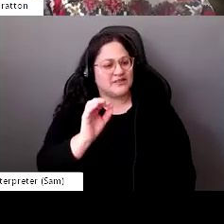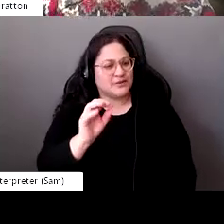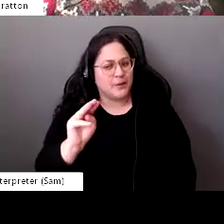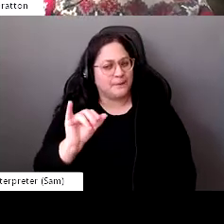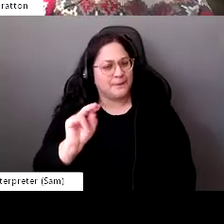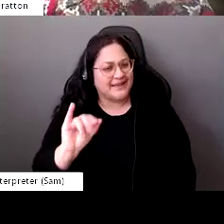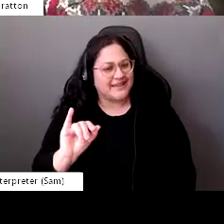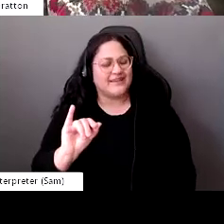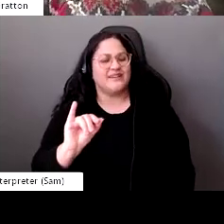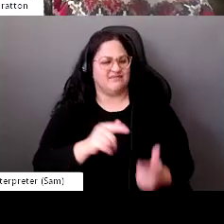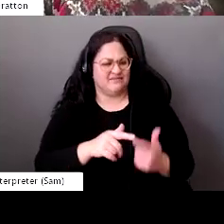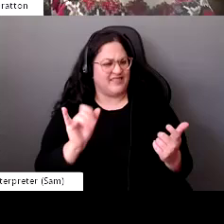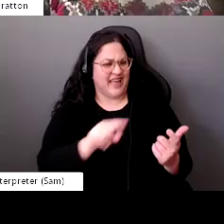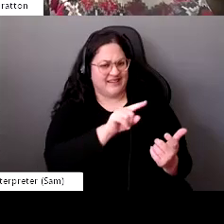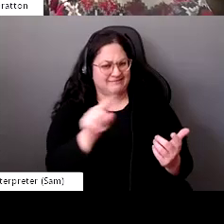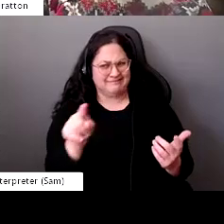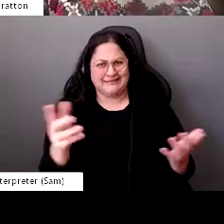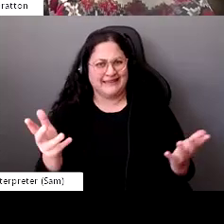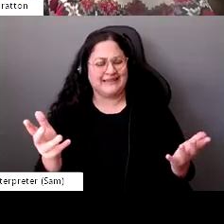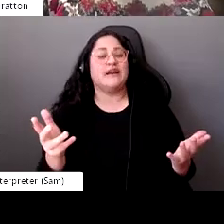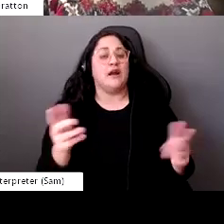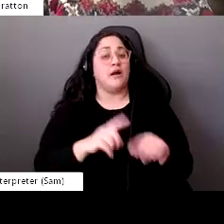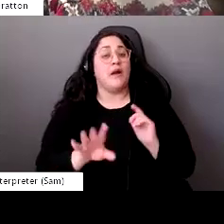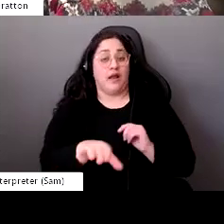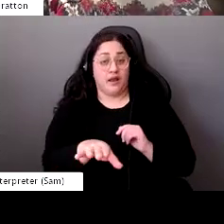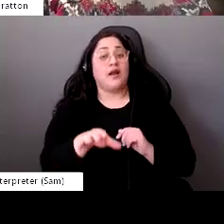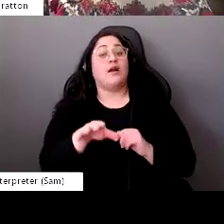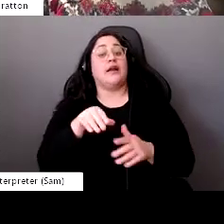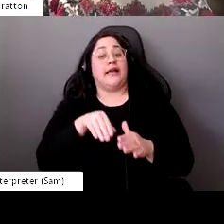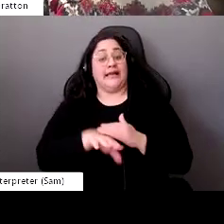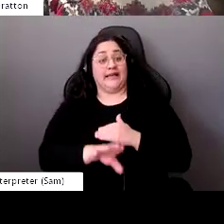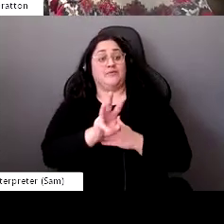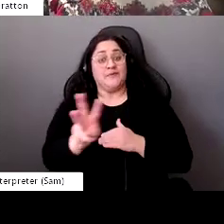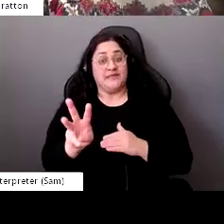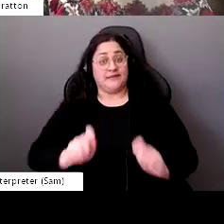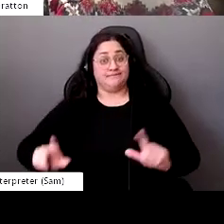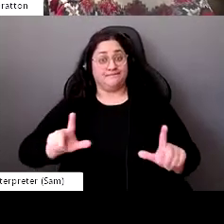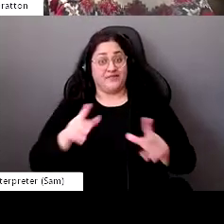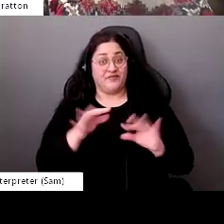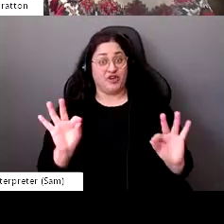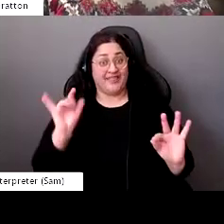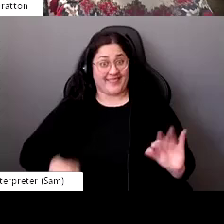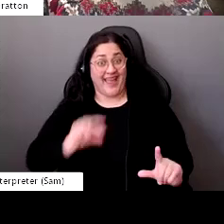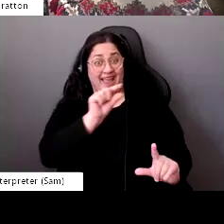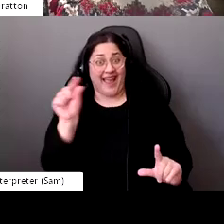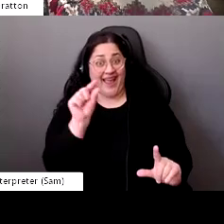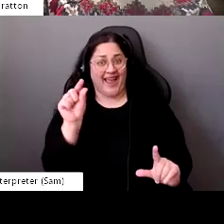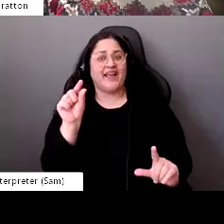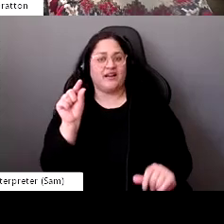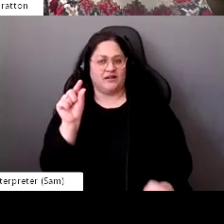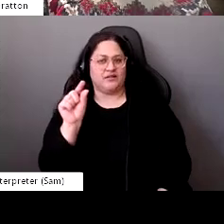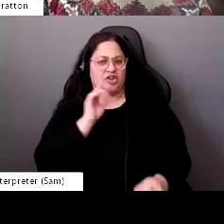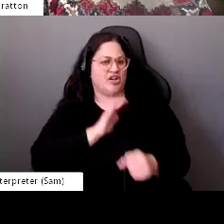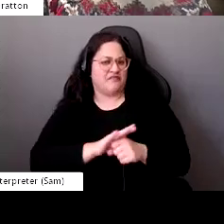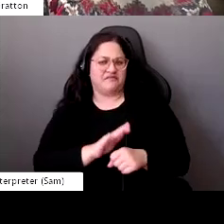you go on to the free version, you will get what's going to meet your needs right now. Okay, but you will hear some of these other formats.